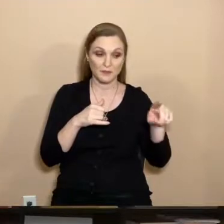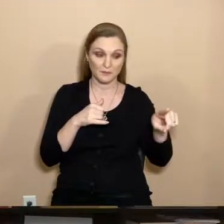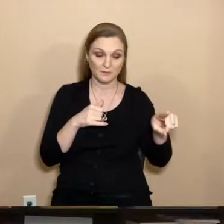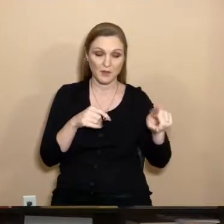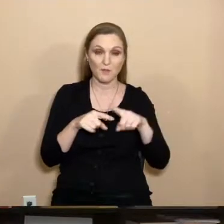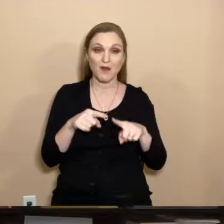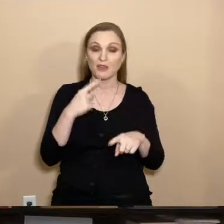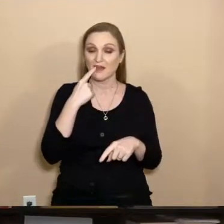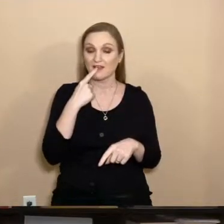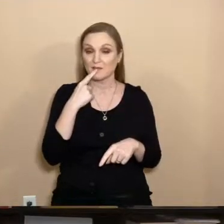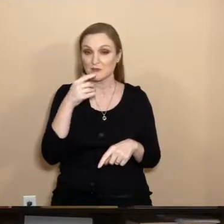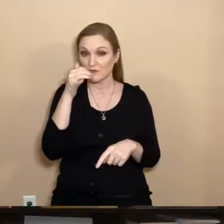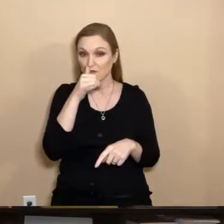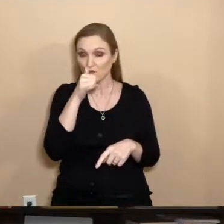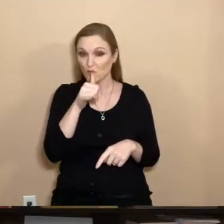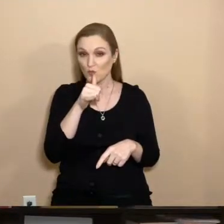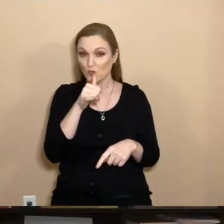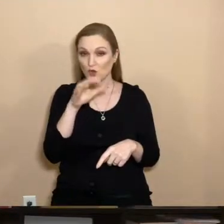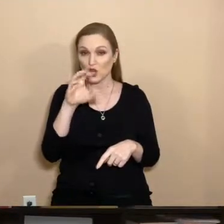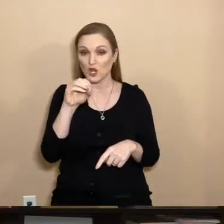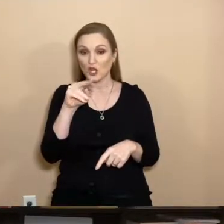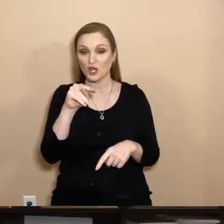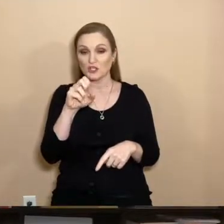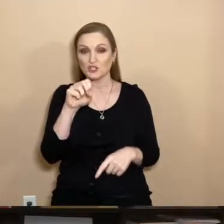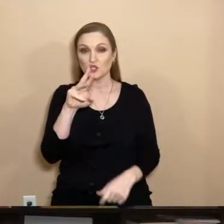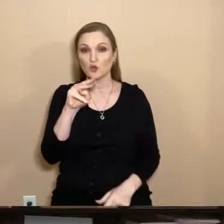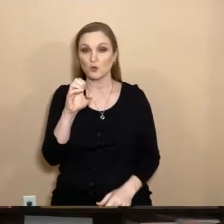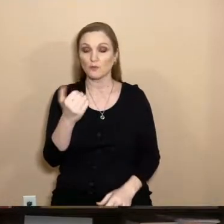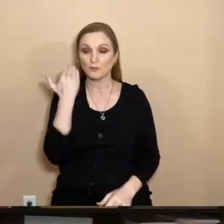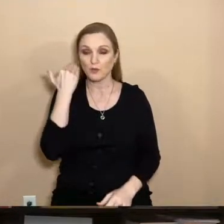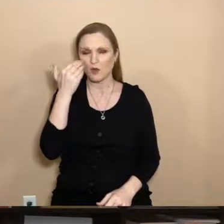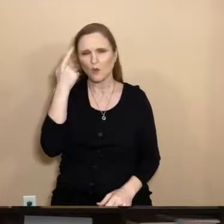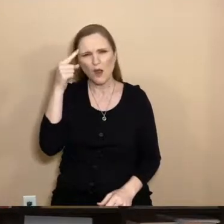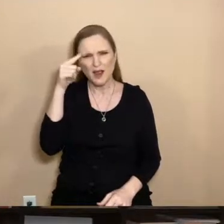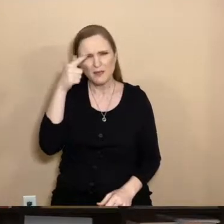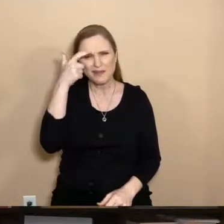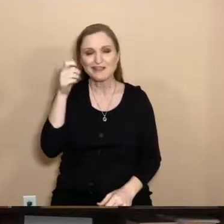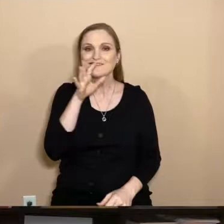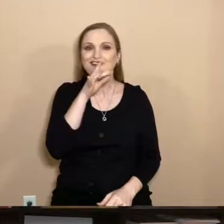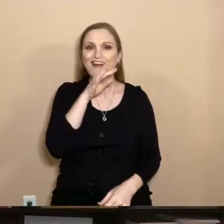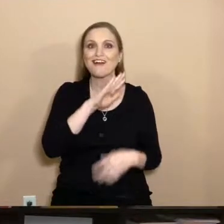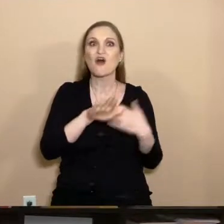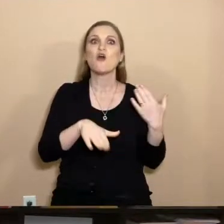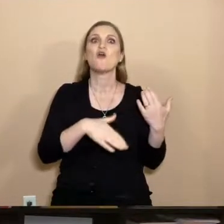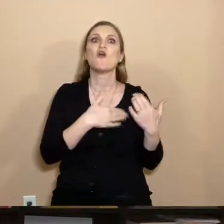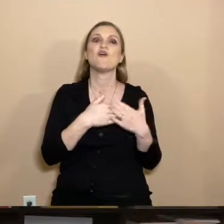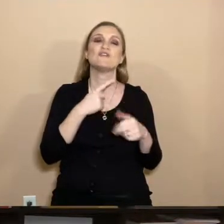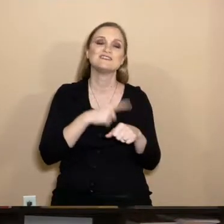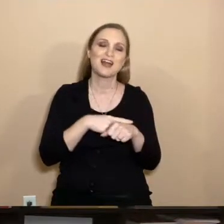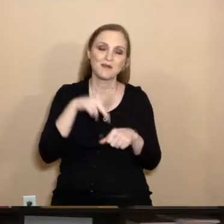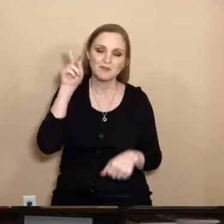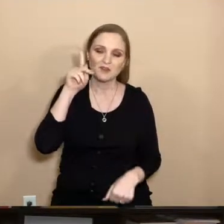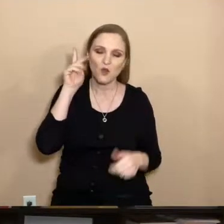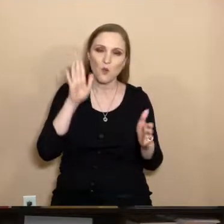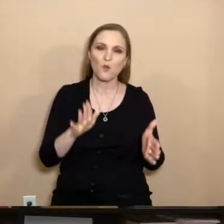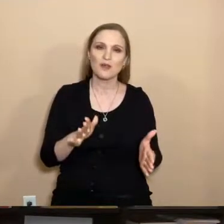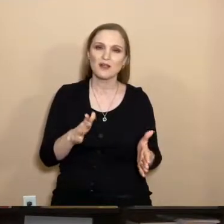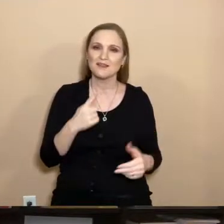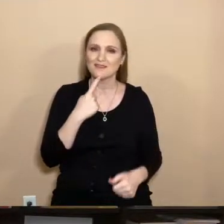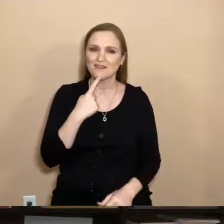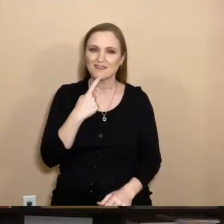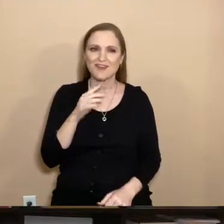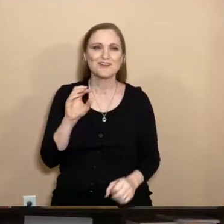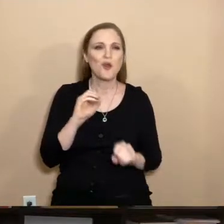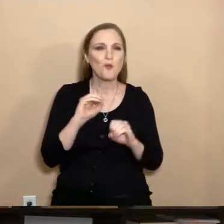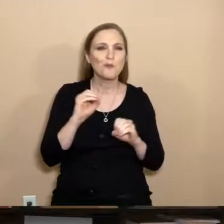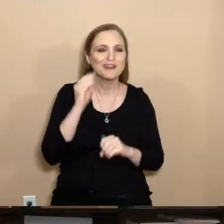they consume him. Why? Because he's just talking all the time. And the Qoheleth makes the point that no one